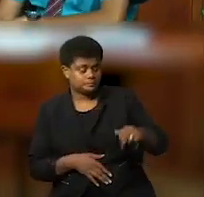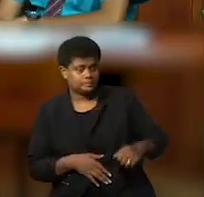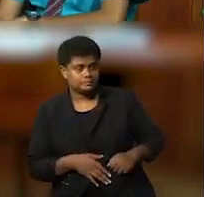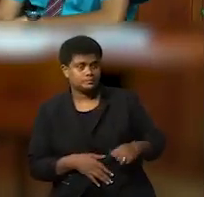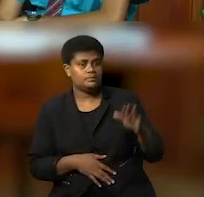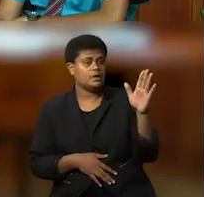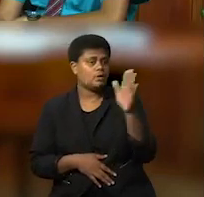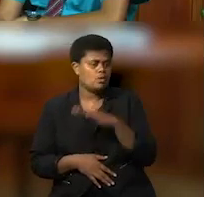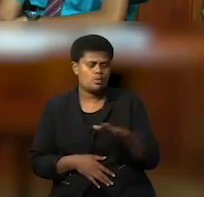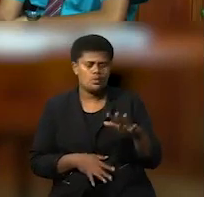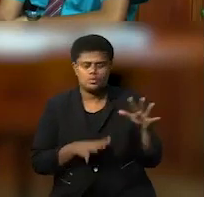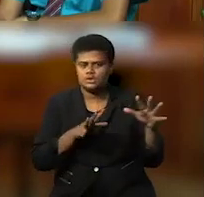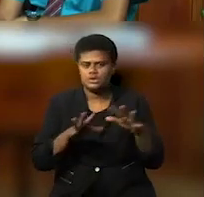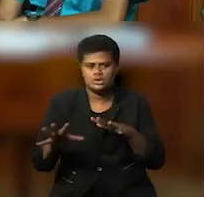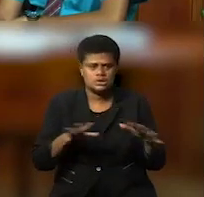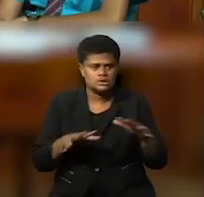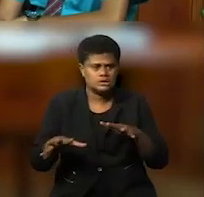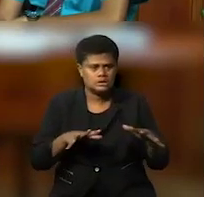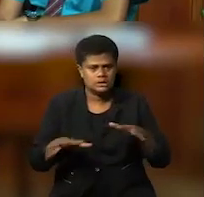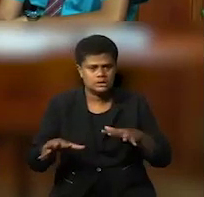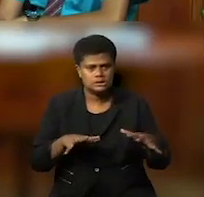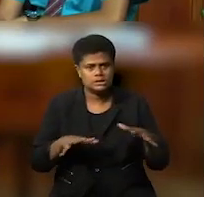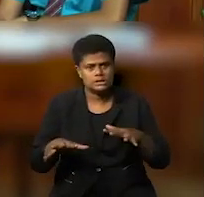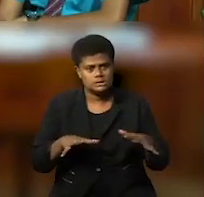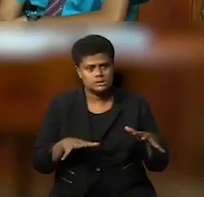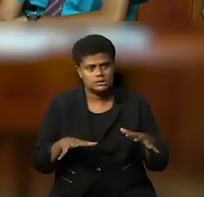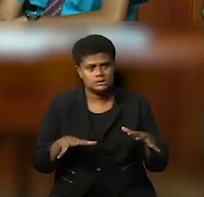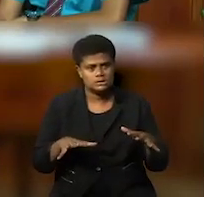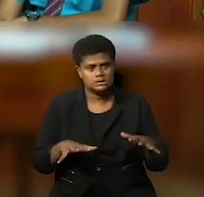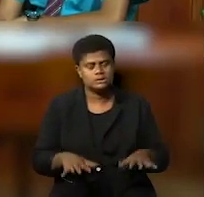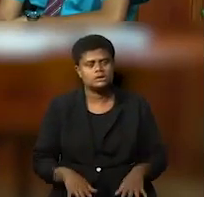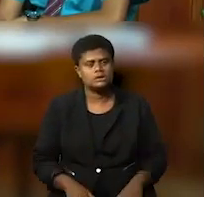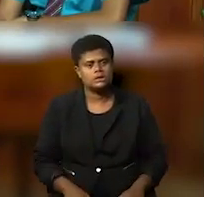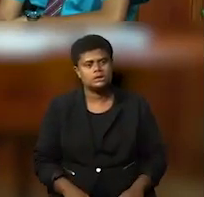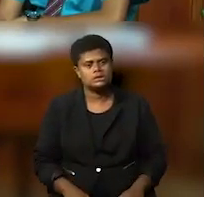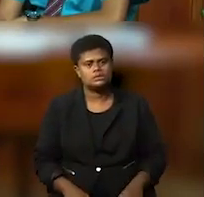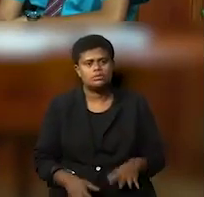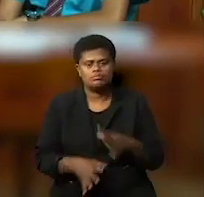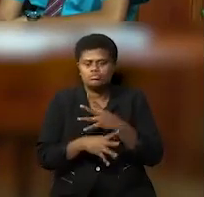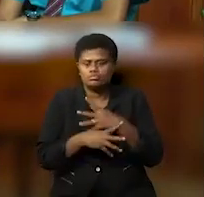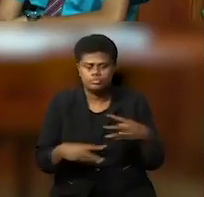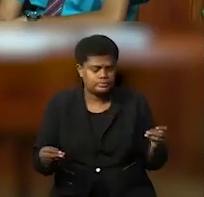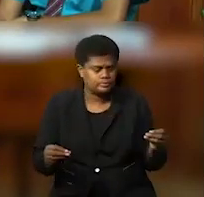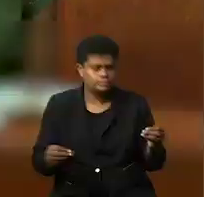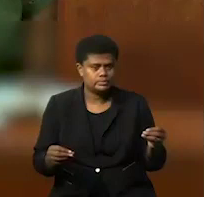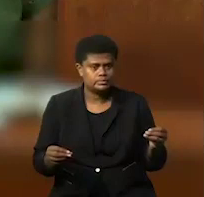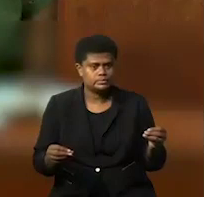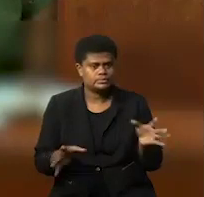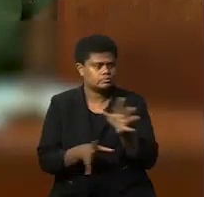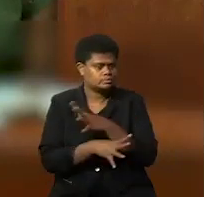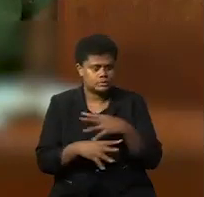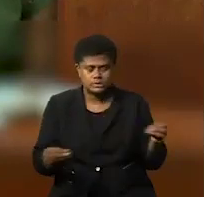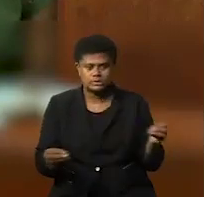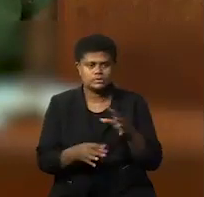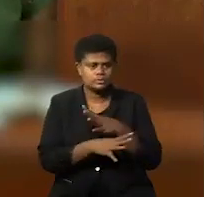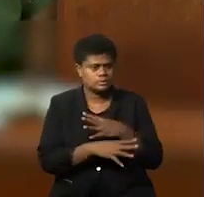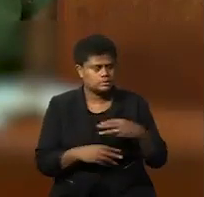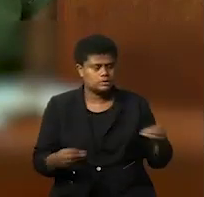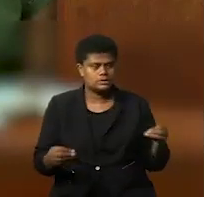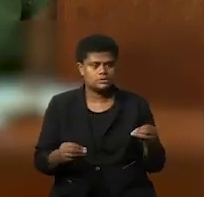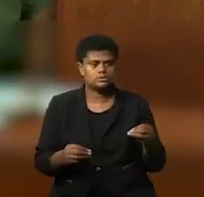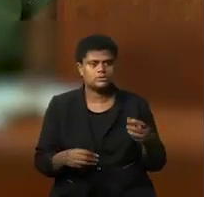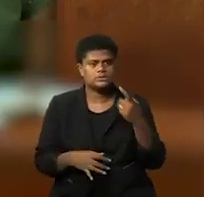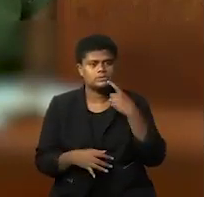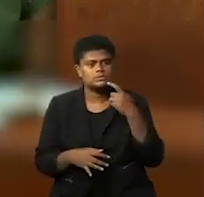all shaken and, in fact, shattered by the stone that came from heaven. Mm-hmm. And the only